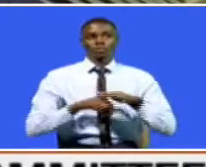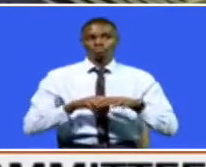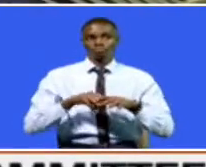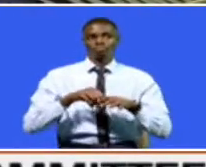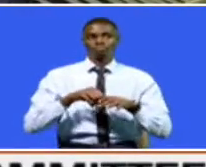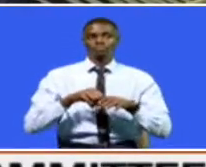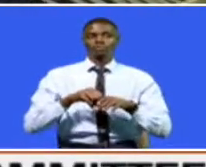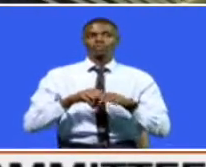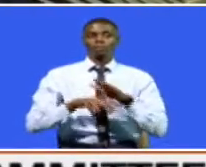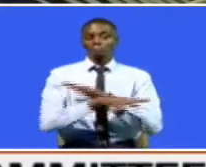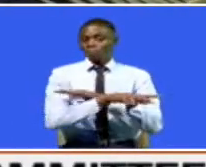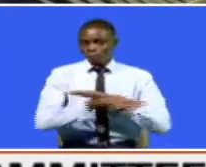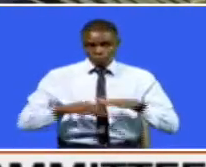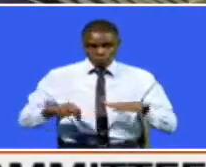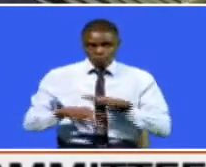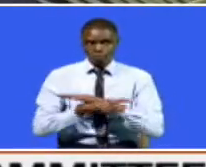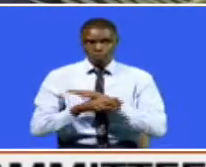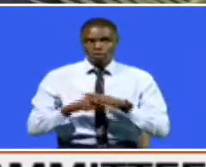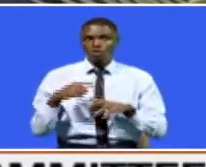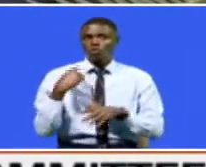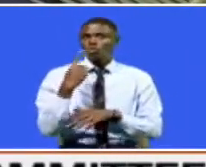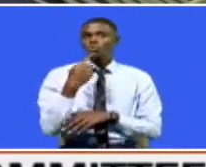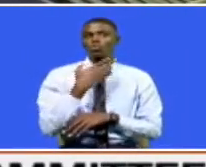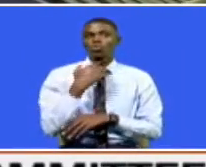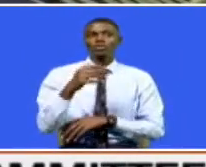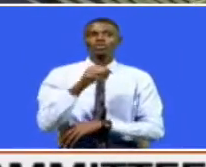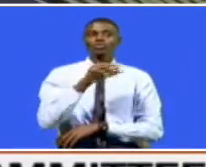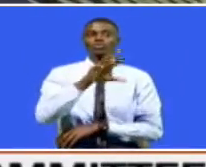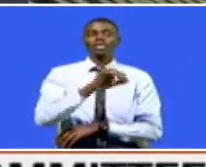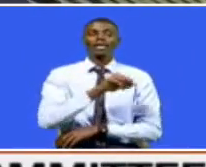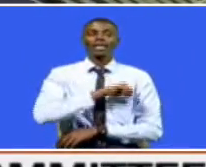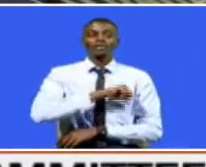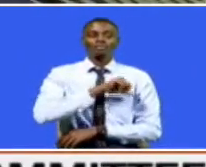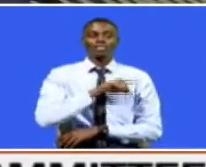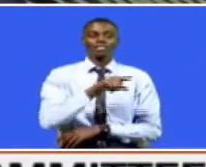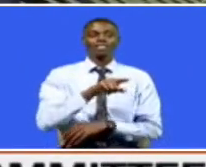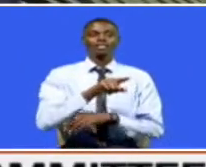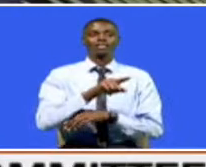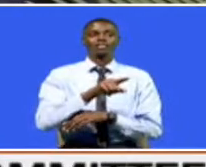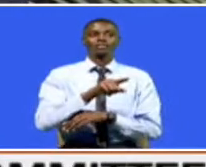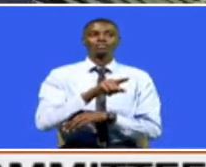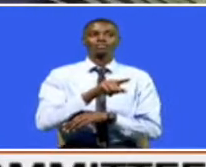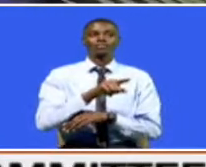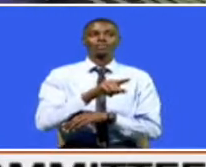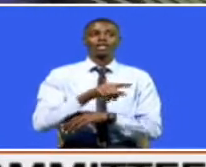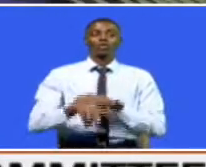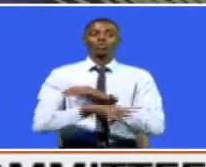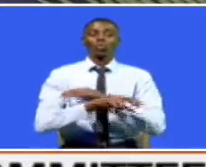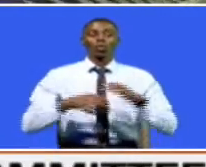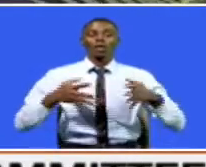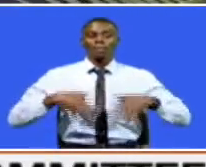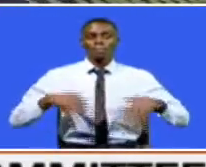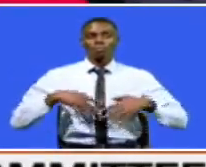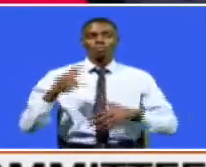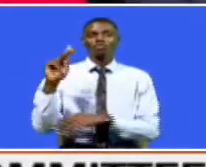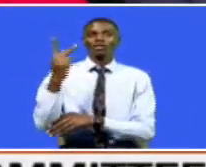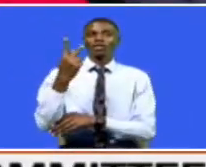conmen and fraudsters who want to take advantage of this initiative to con the people of Kenya